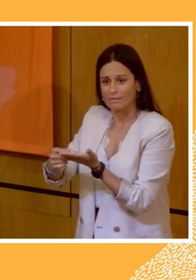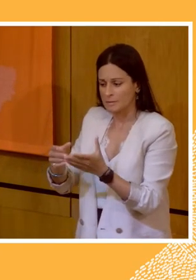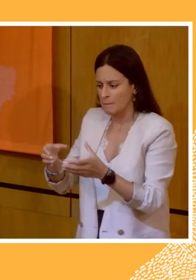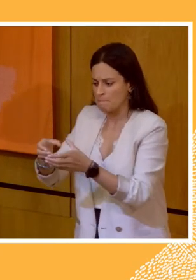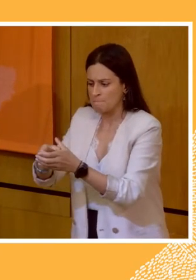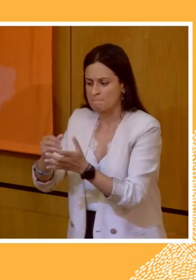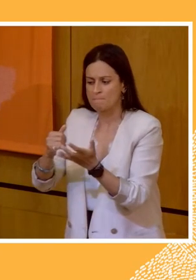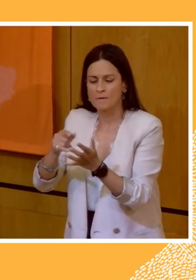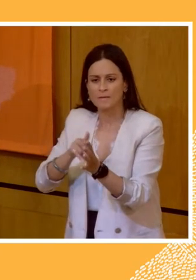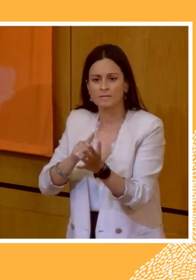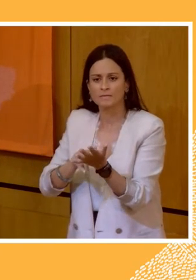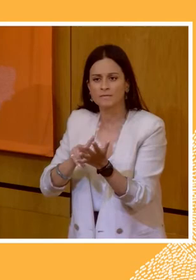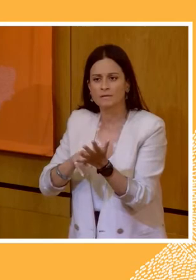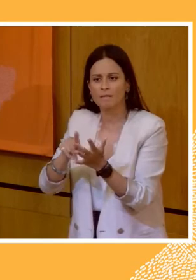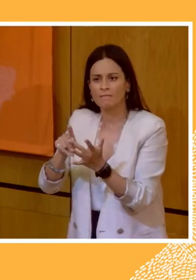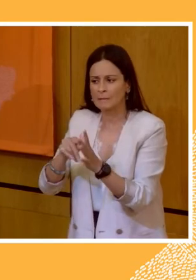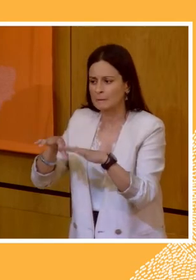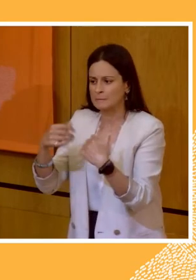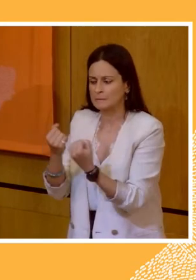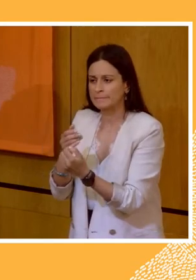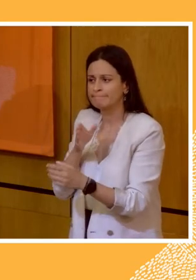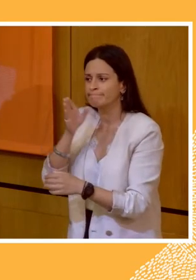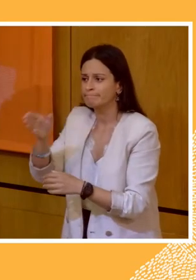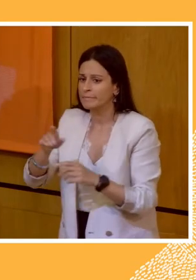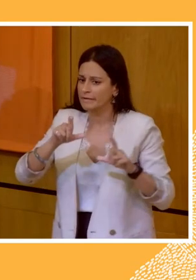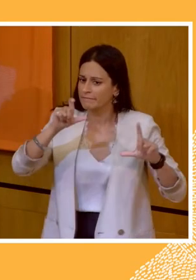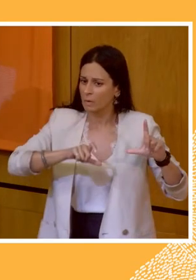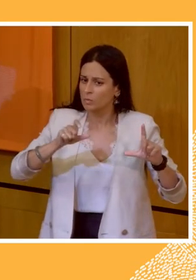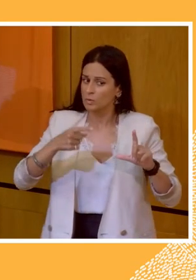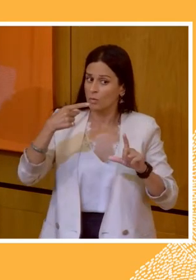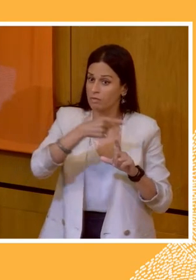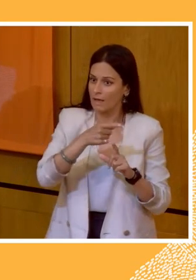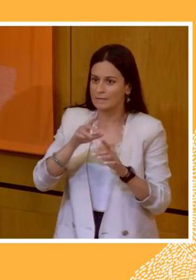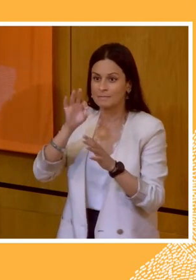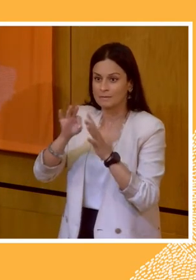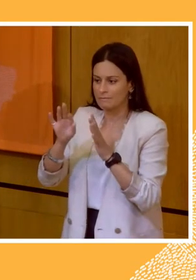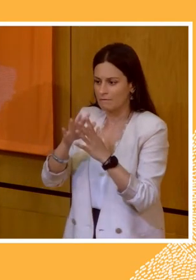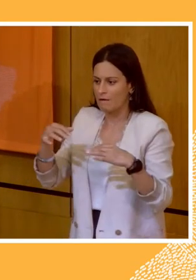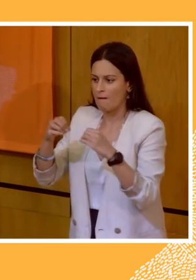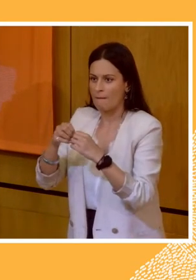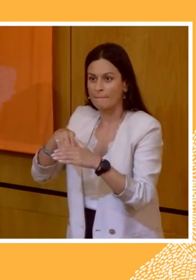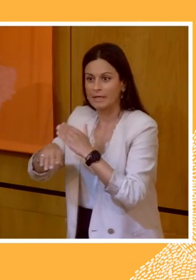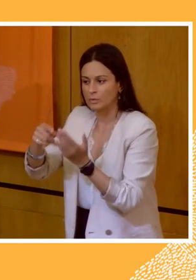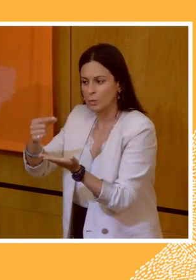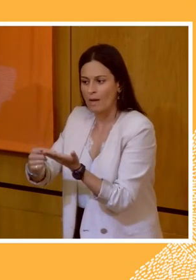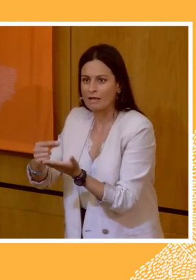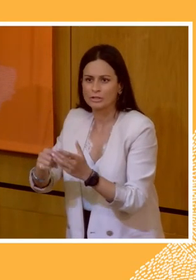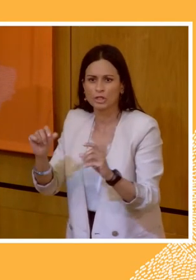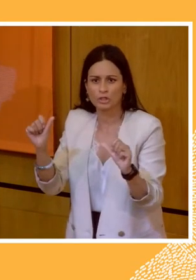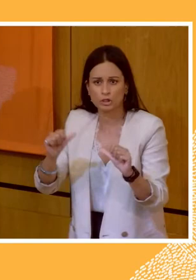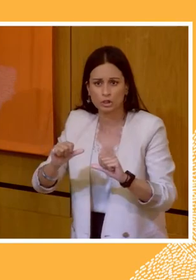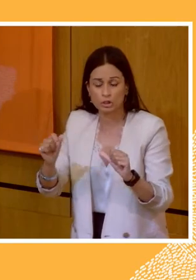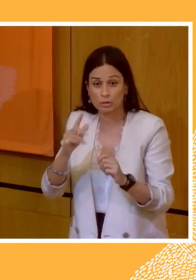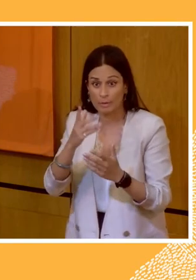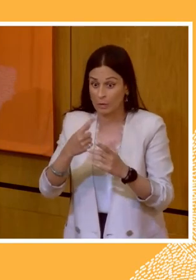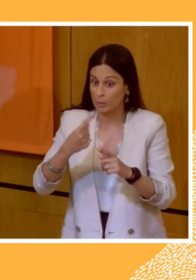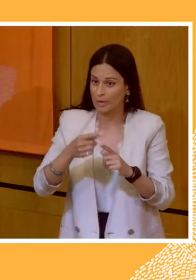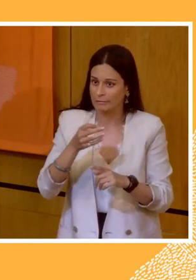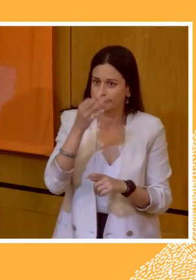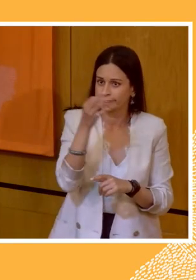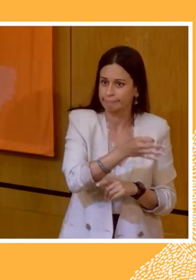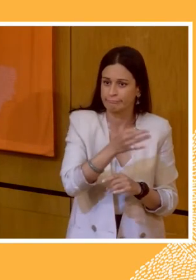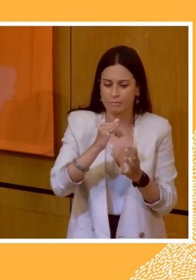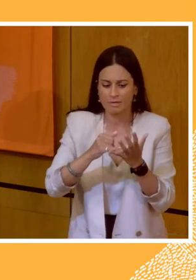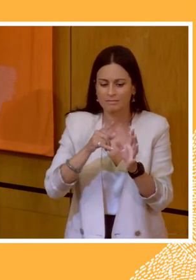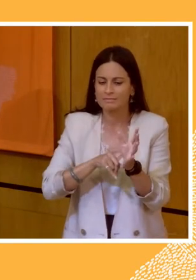And we don't have a photo of Windy Hub up here, but I do want to ask a quick question about whether you